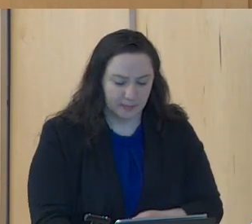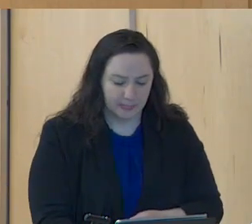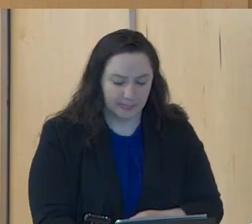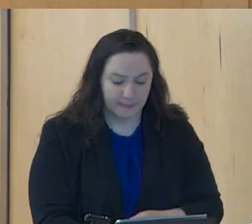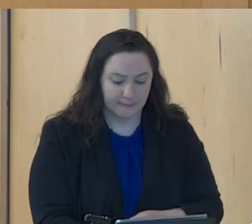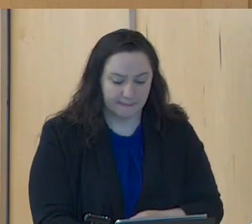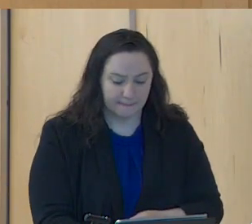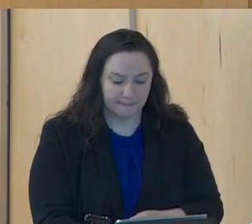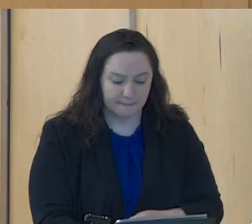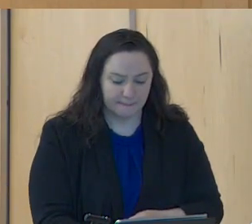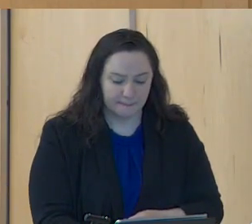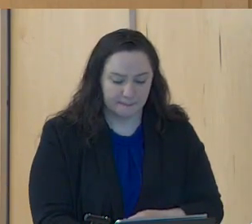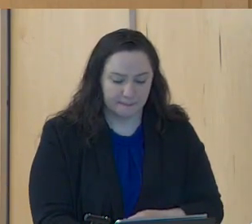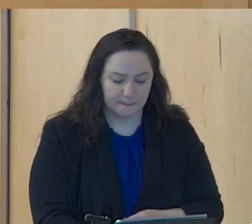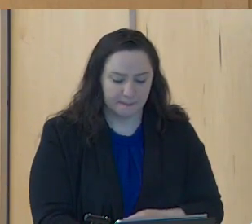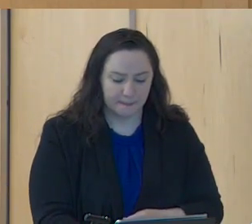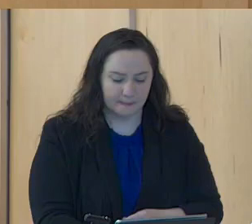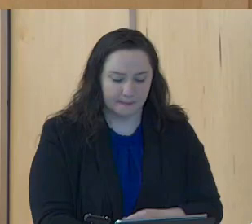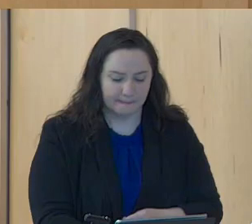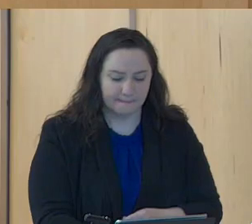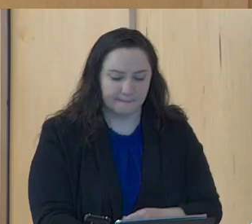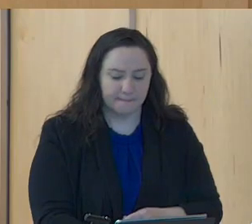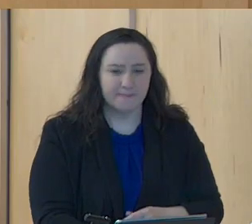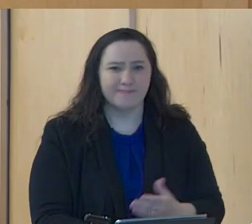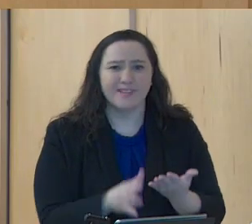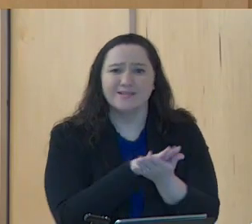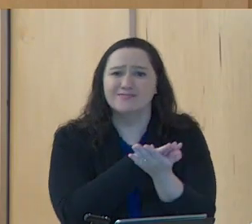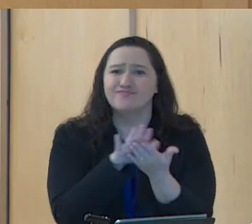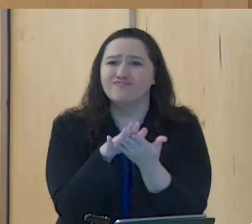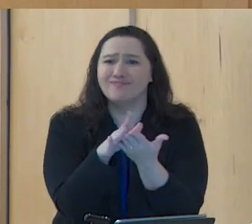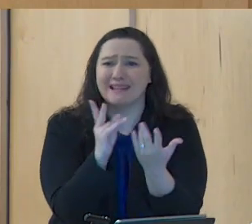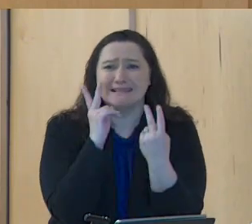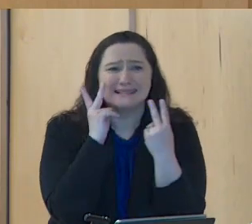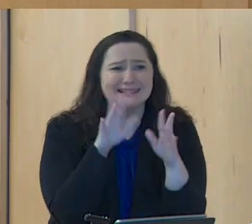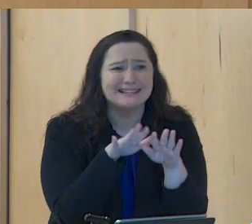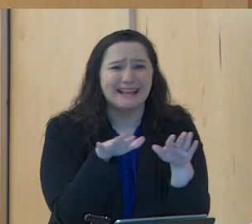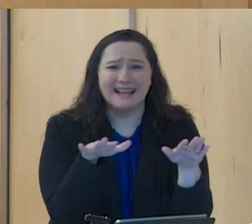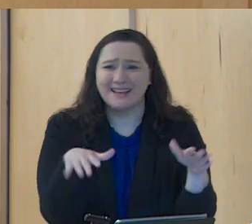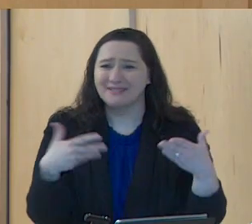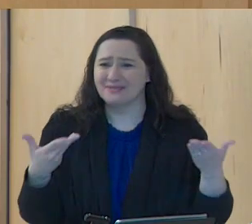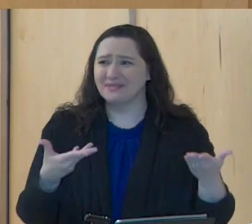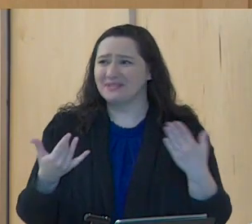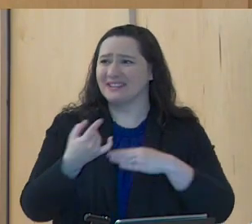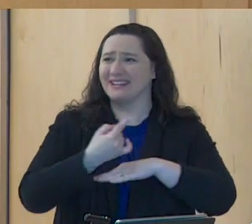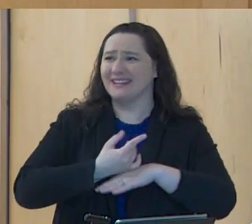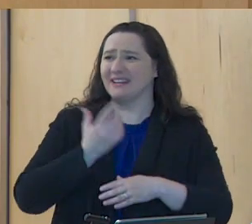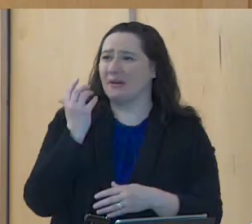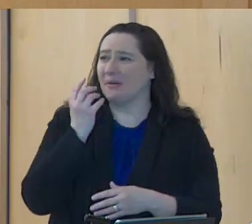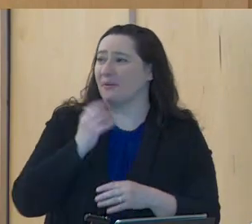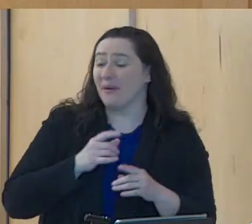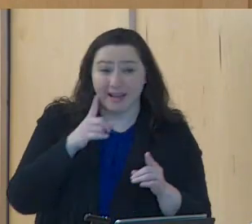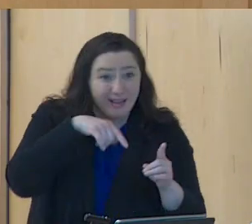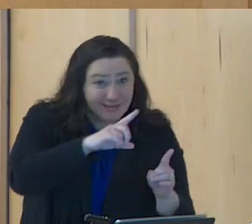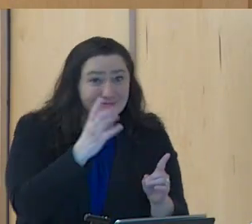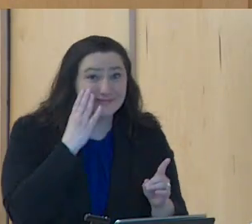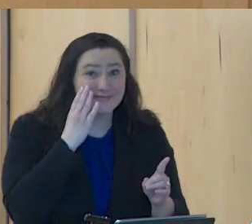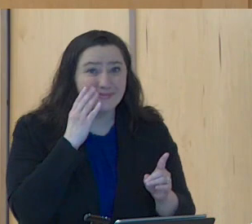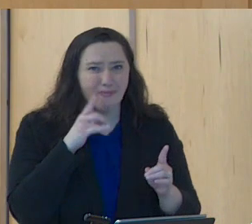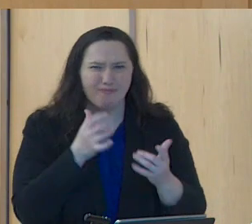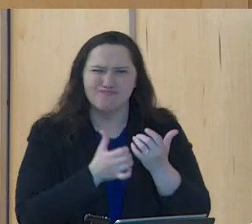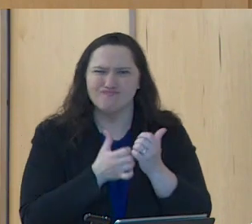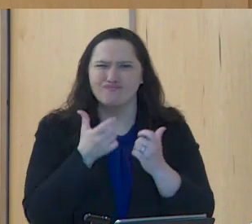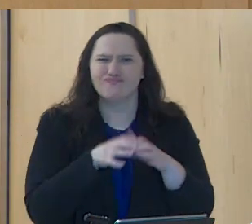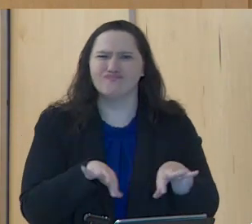it's so nice to see so many children in our worship together with us this morning. Did you know that one of the most